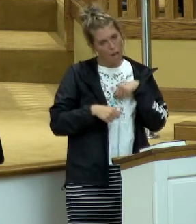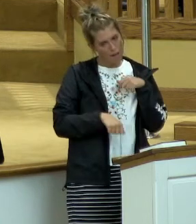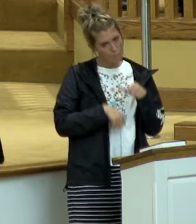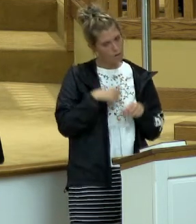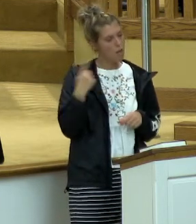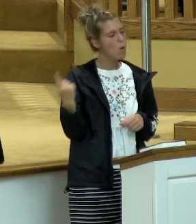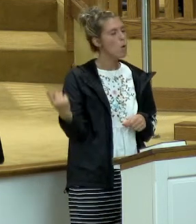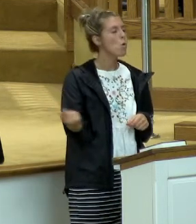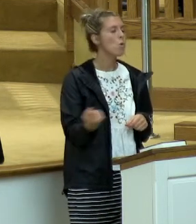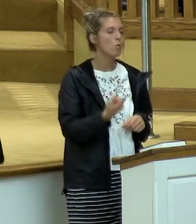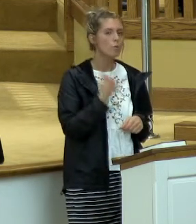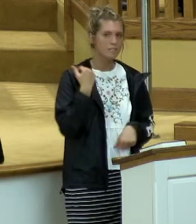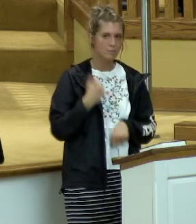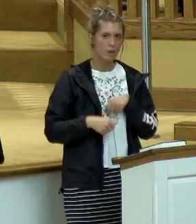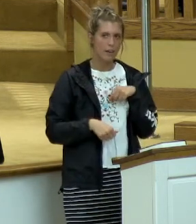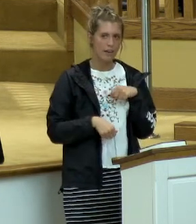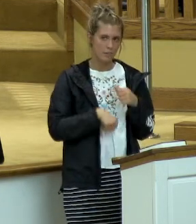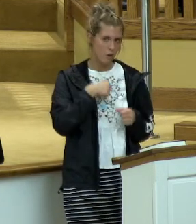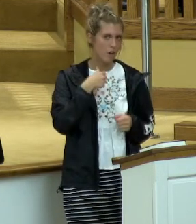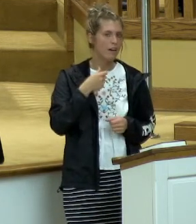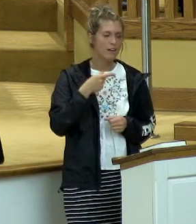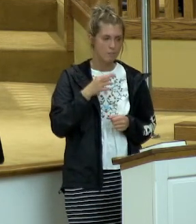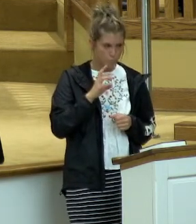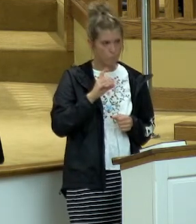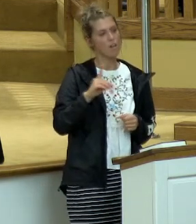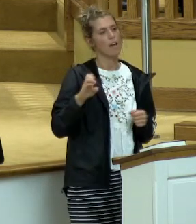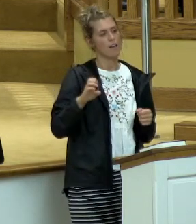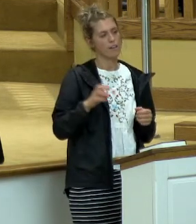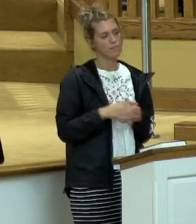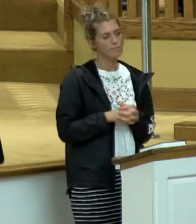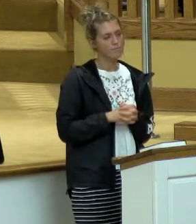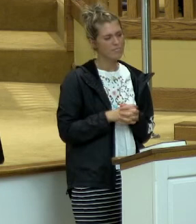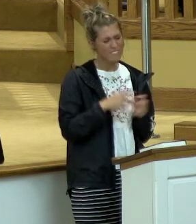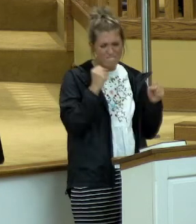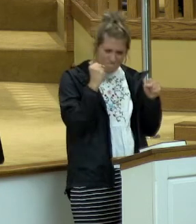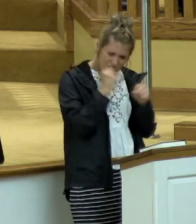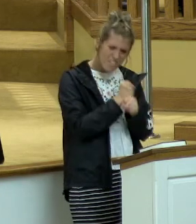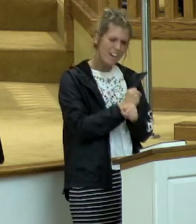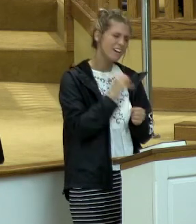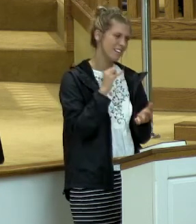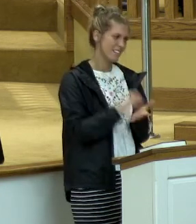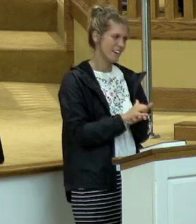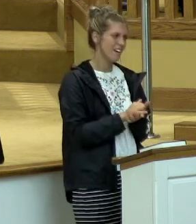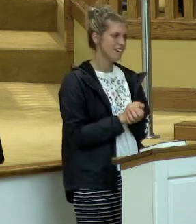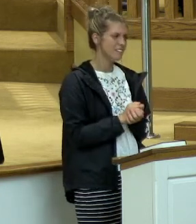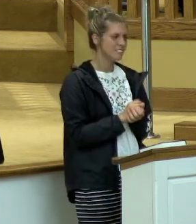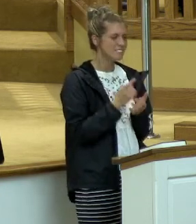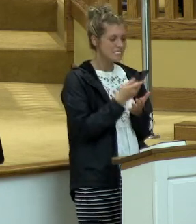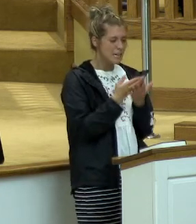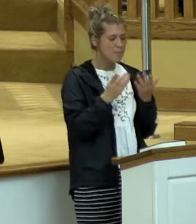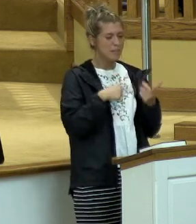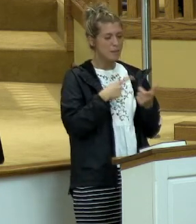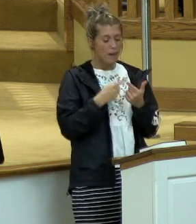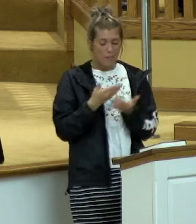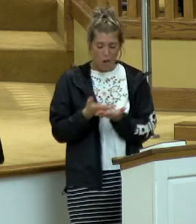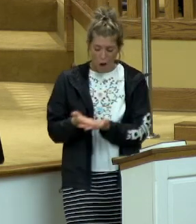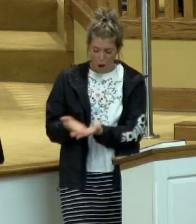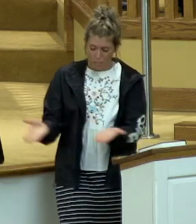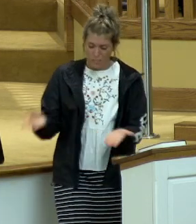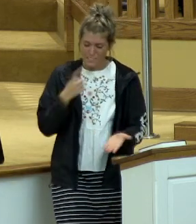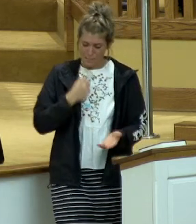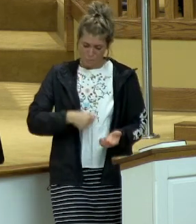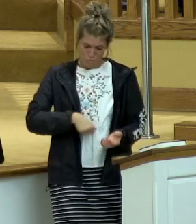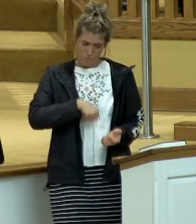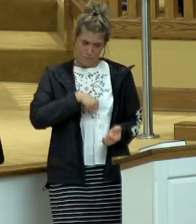always pride, pride, pride. Fight that. There's something about an altar that